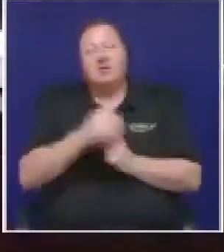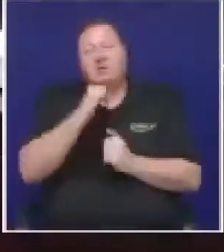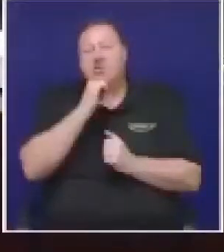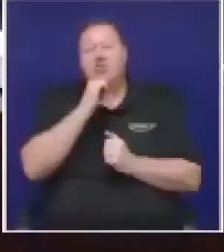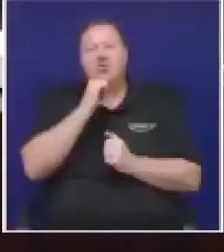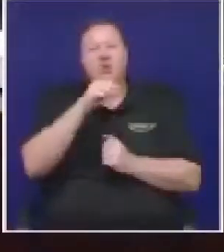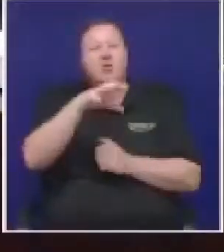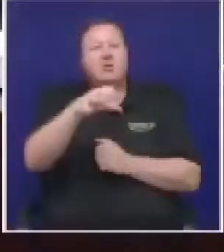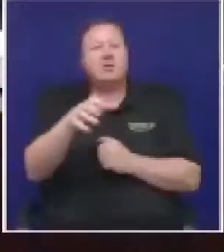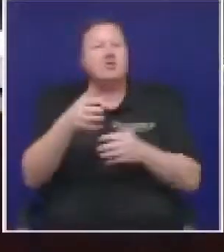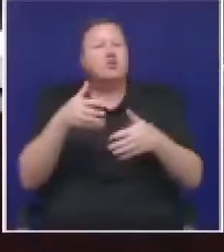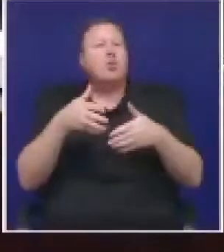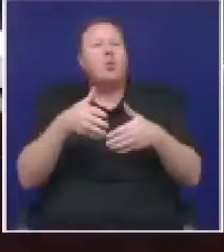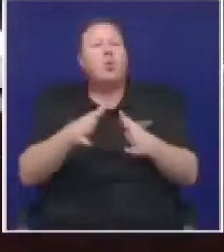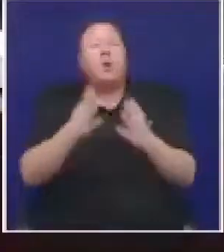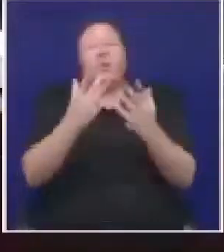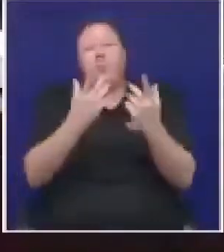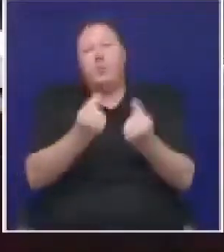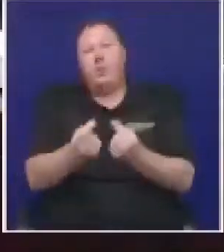It's a mechanism.